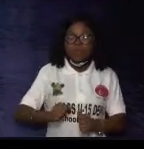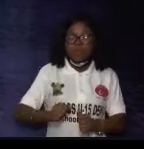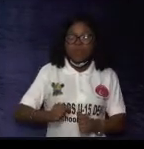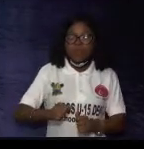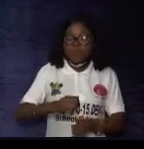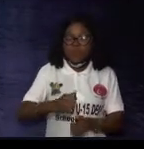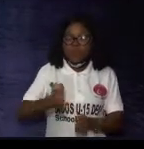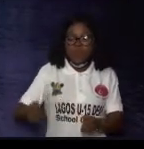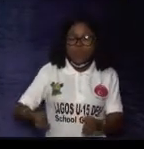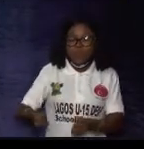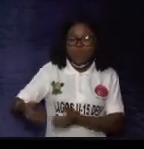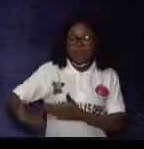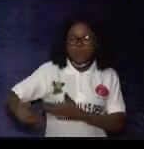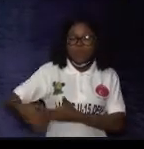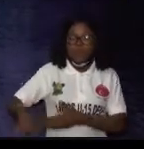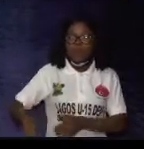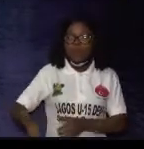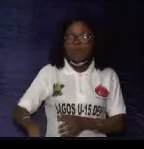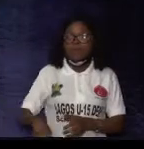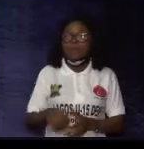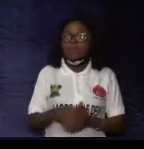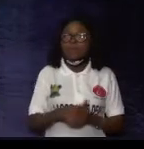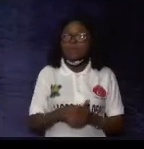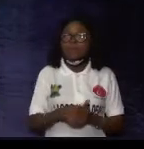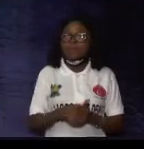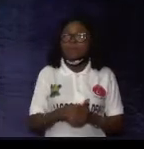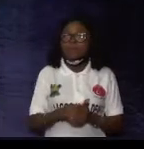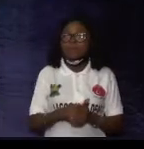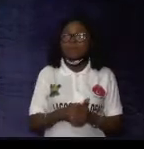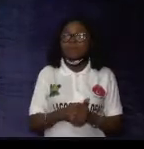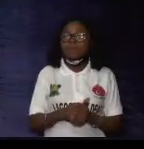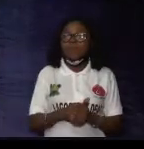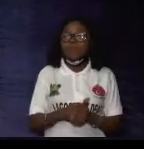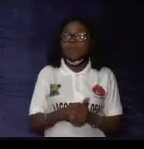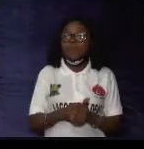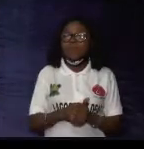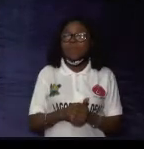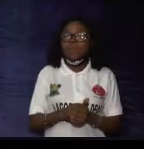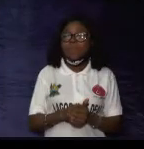us, so we pulled over.